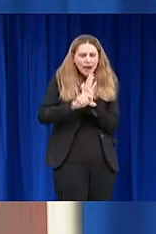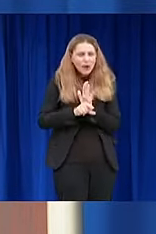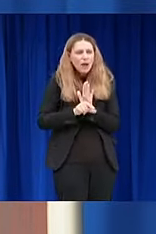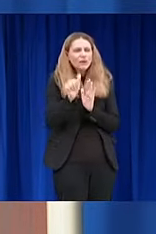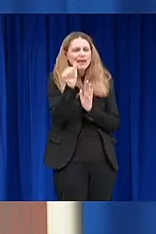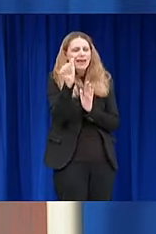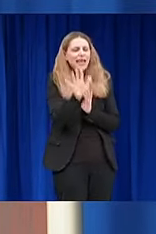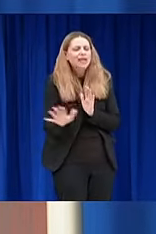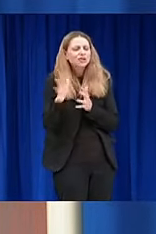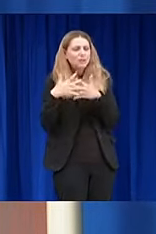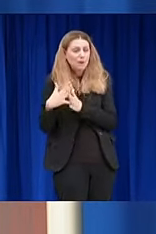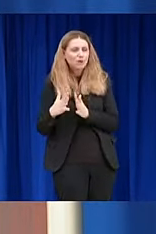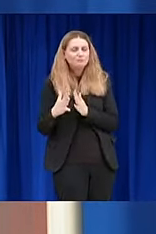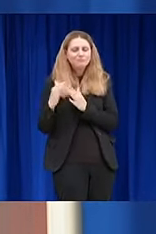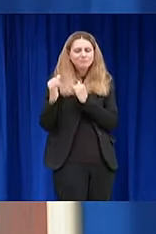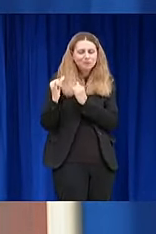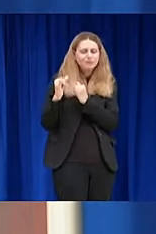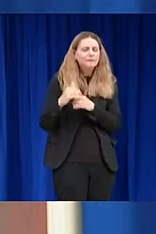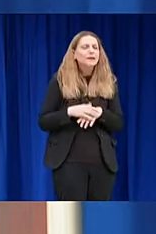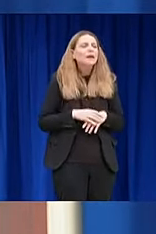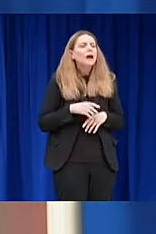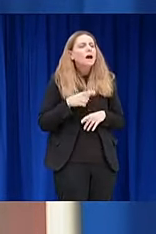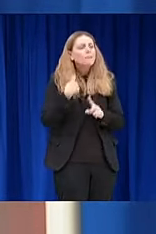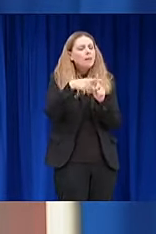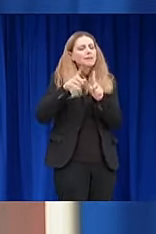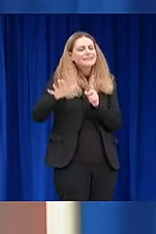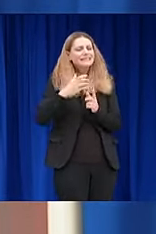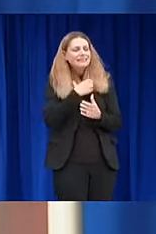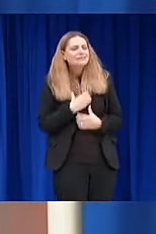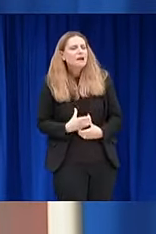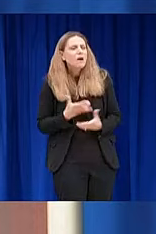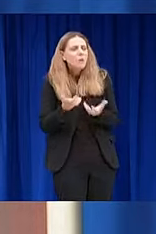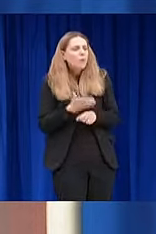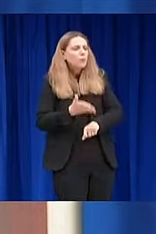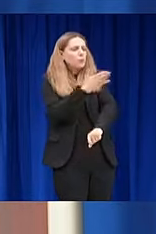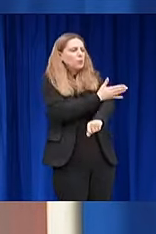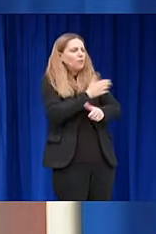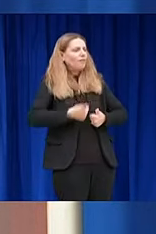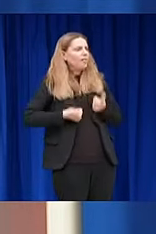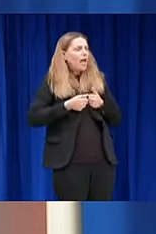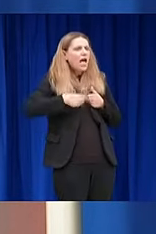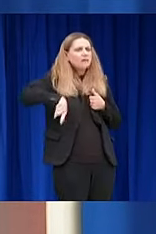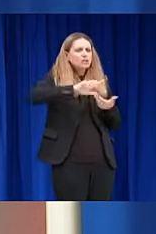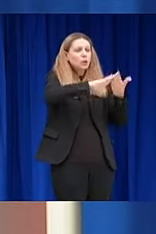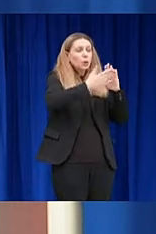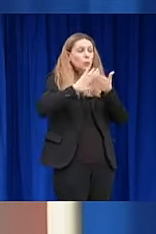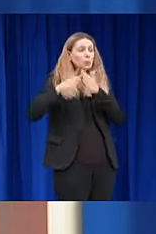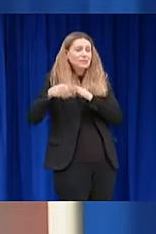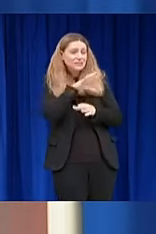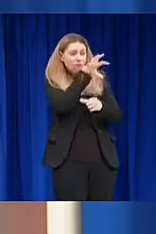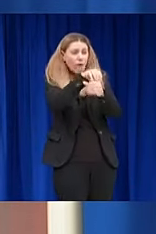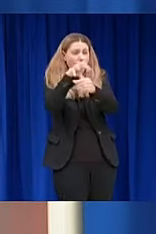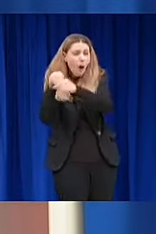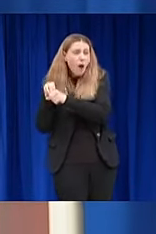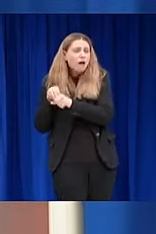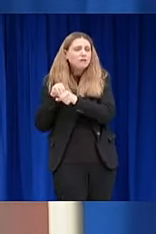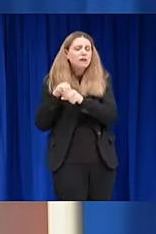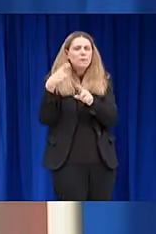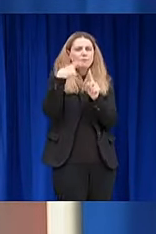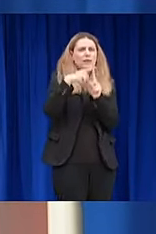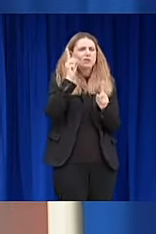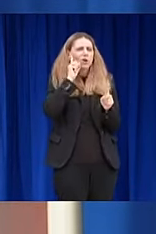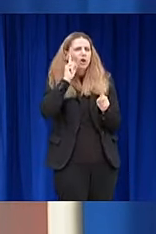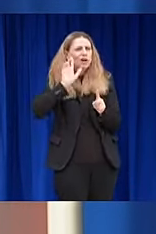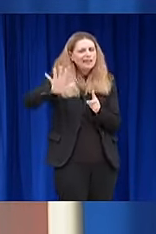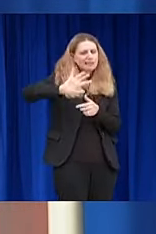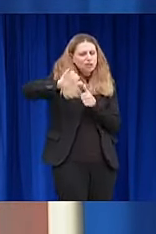I share, about his desire to improve the lives and communities that he touched, and about the challenges he has